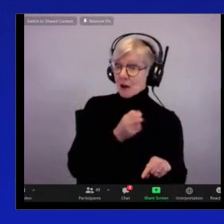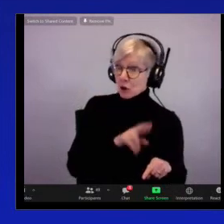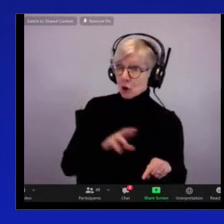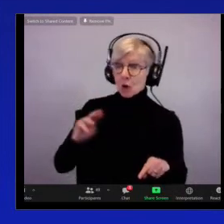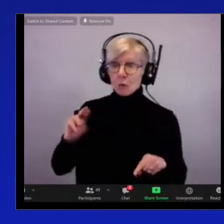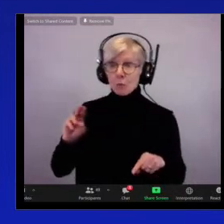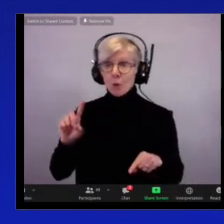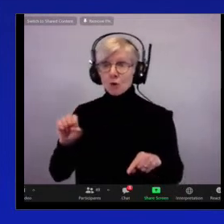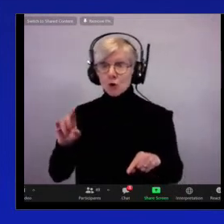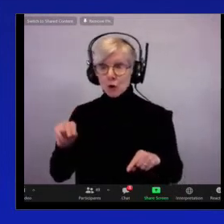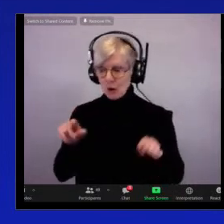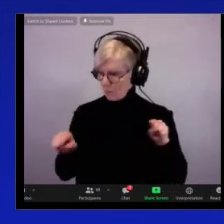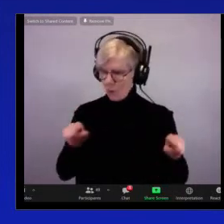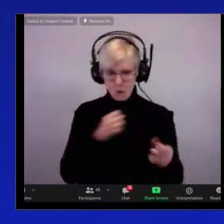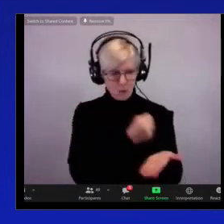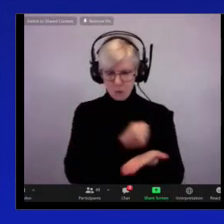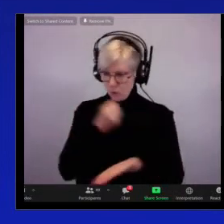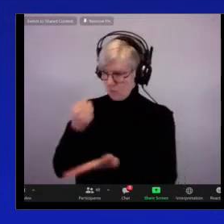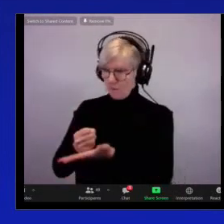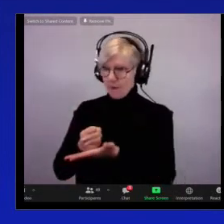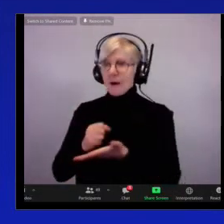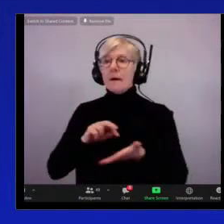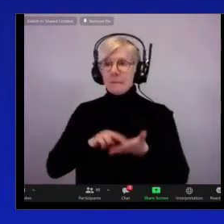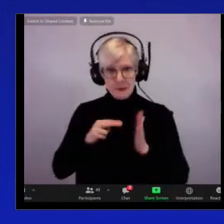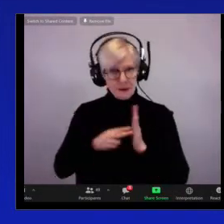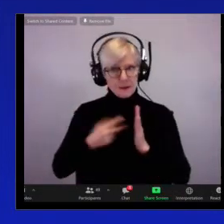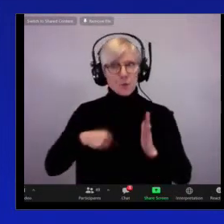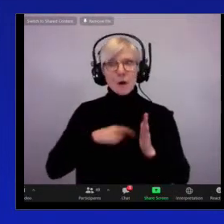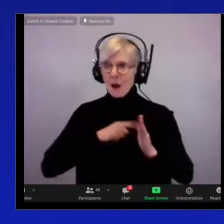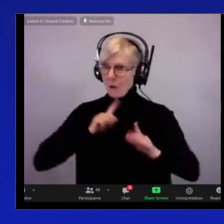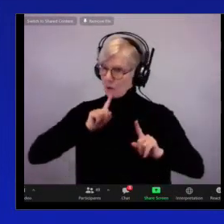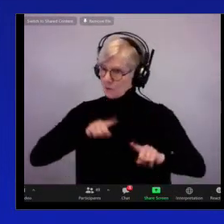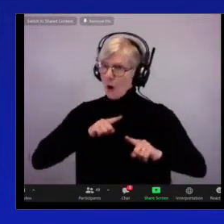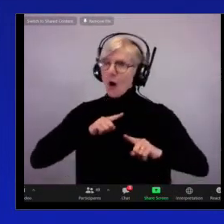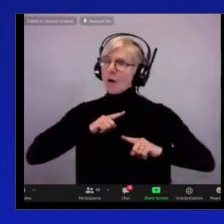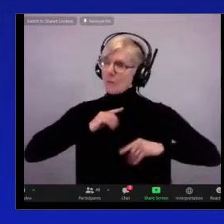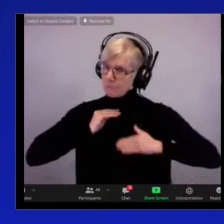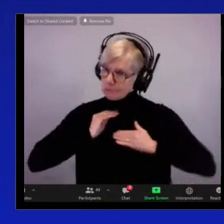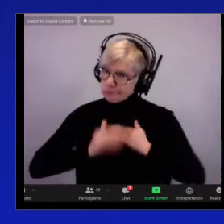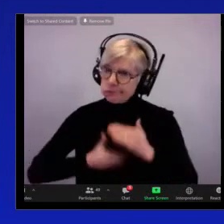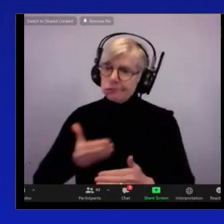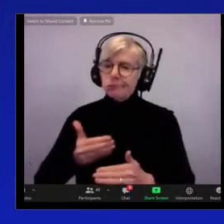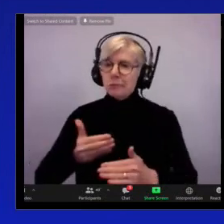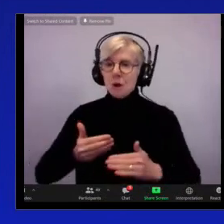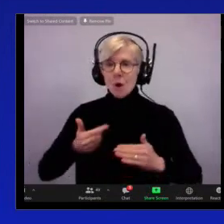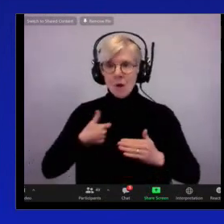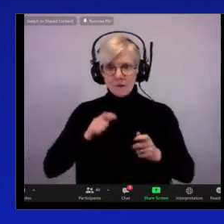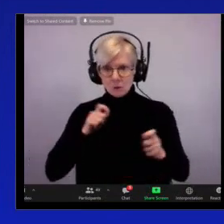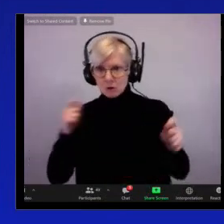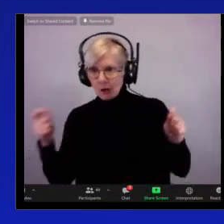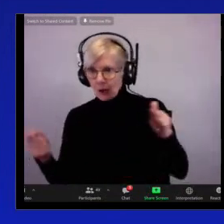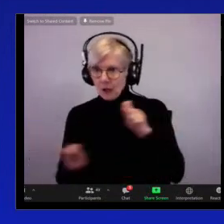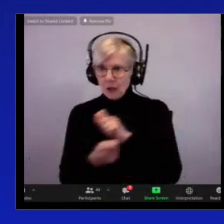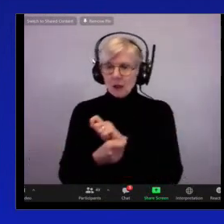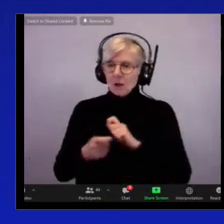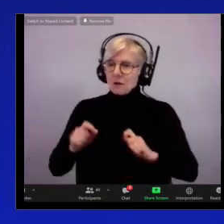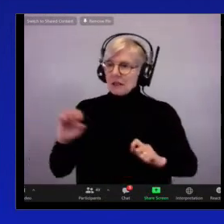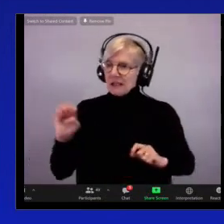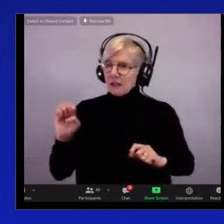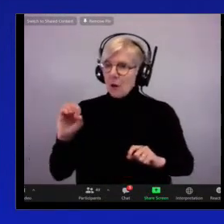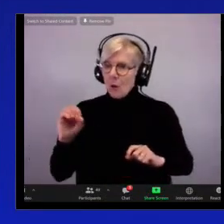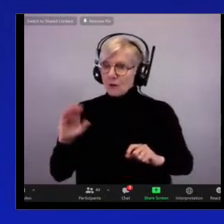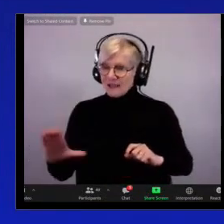vaccines brought us into a new phase of our emergency response. This meant that we had to restructure the Emergency Operations Center